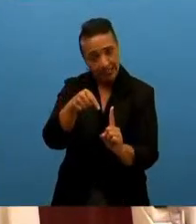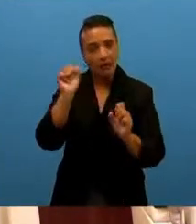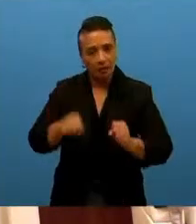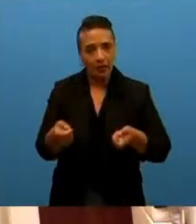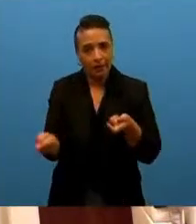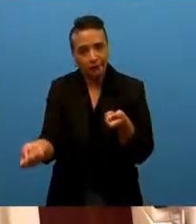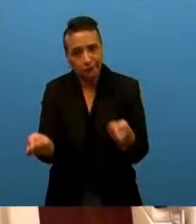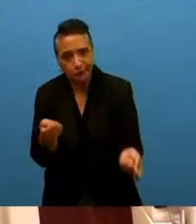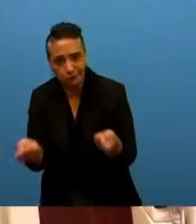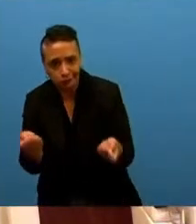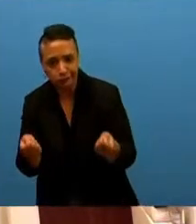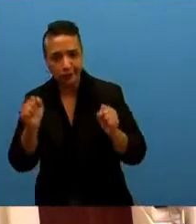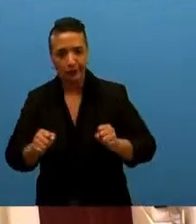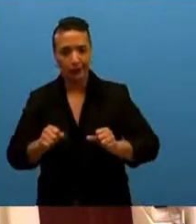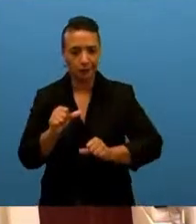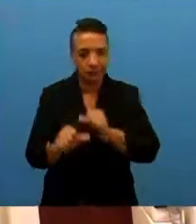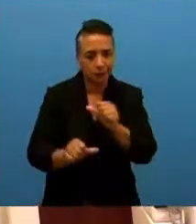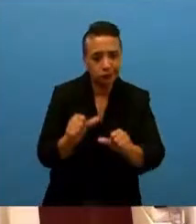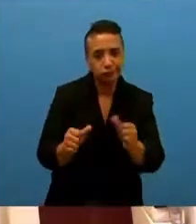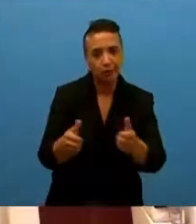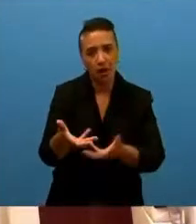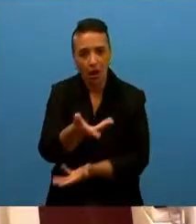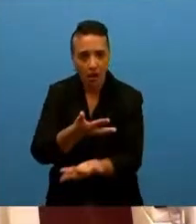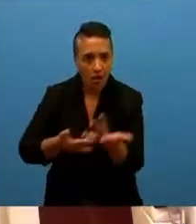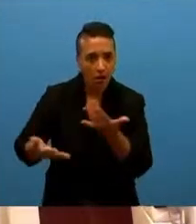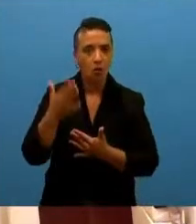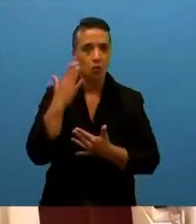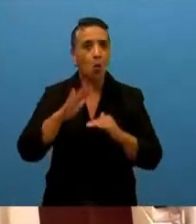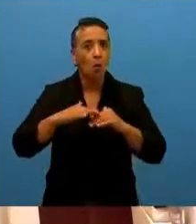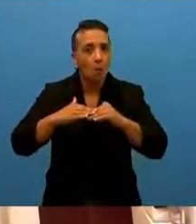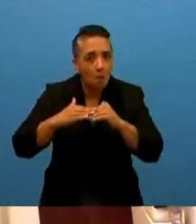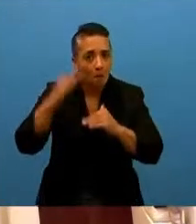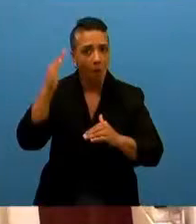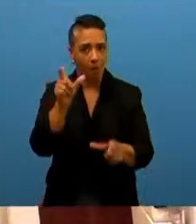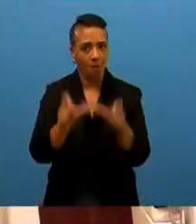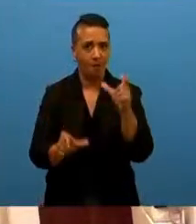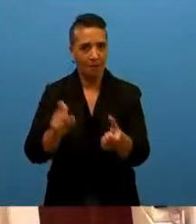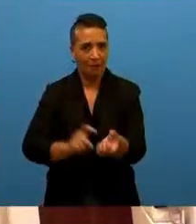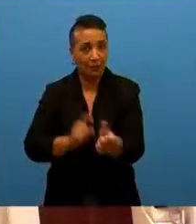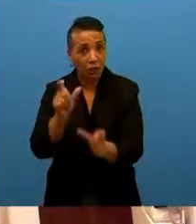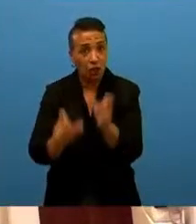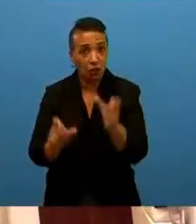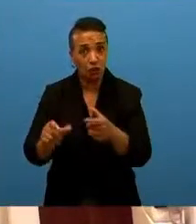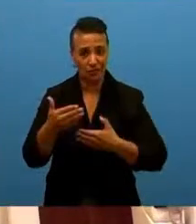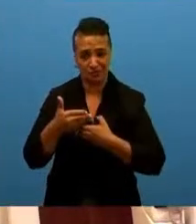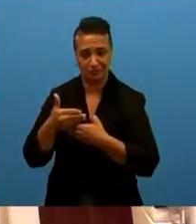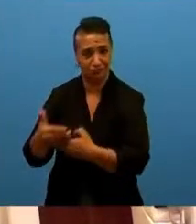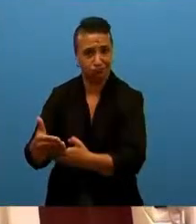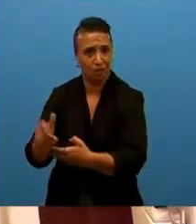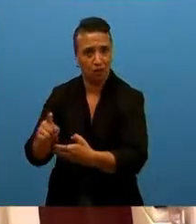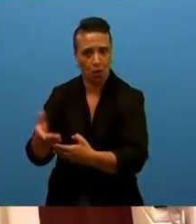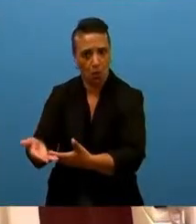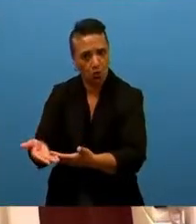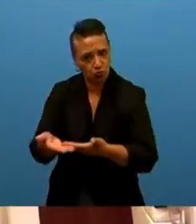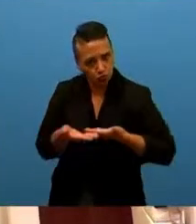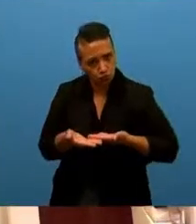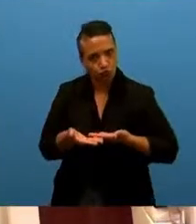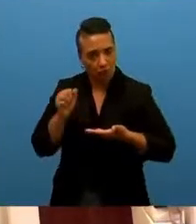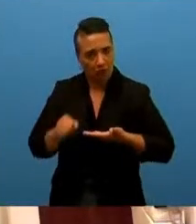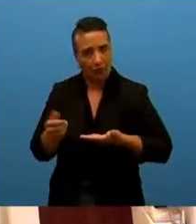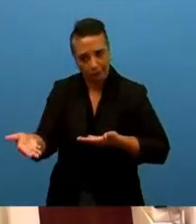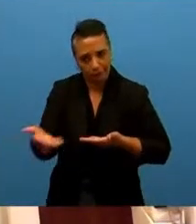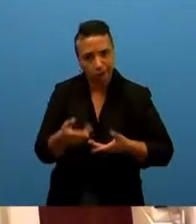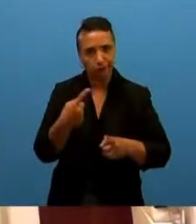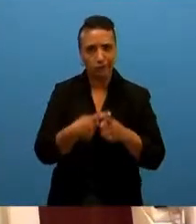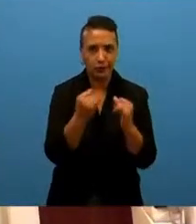to lead consultations on enhancing the participation of Indigenous peoples' representatives and